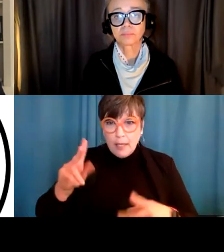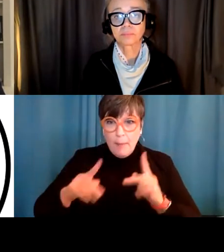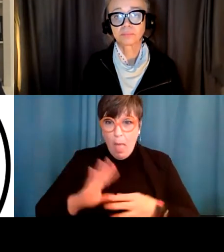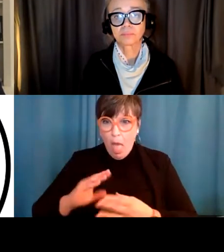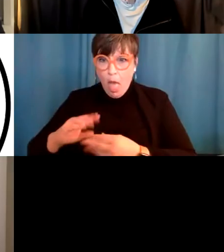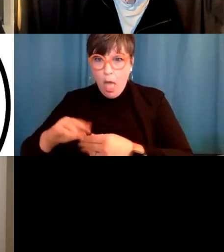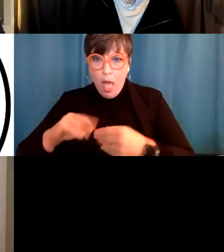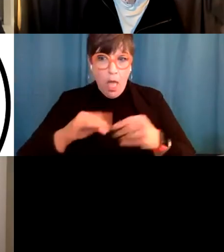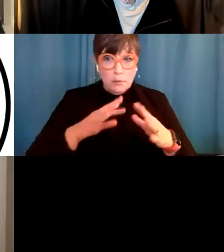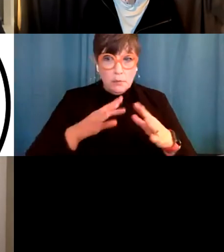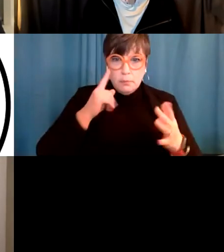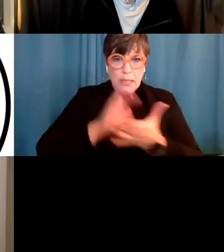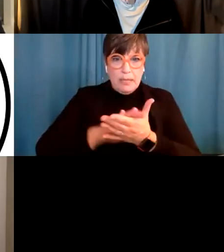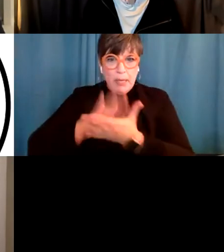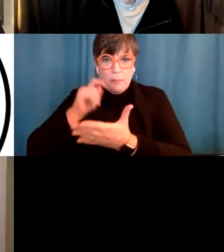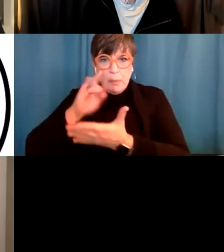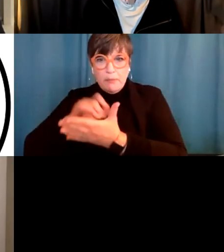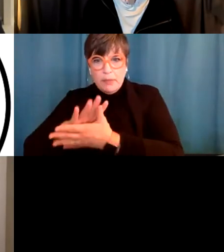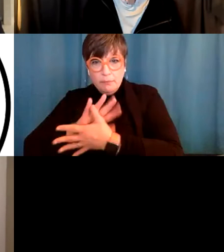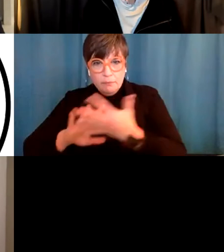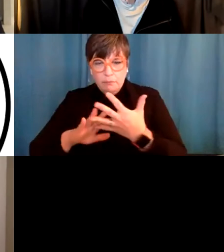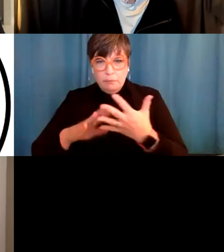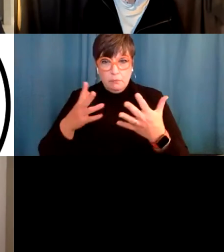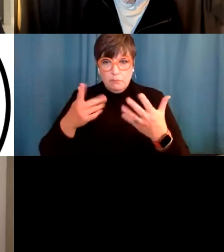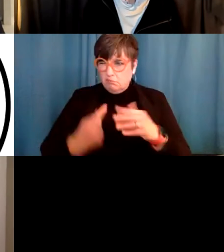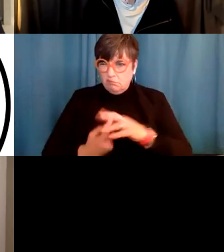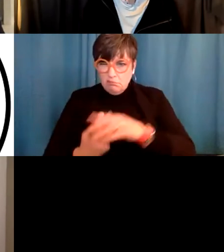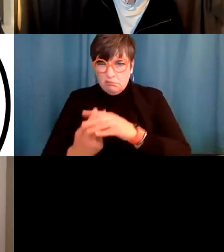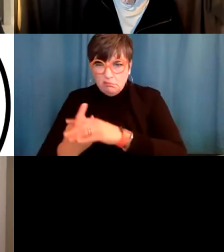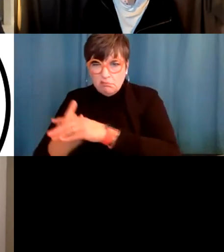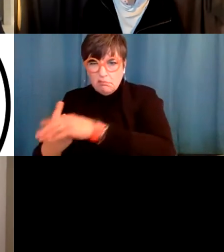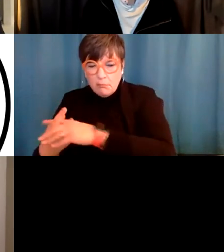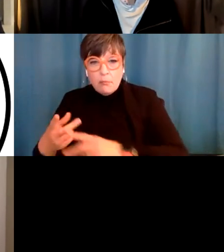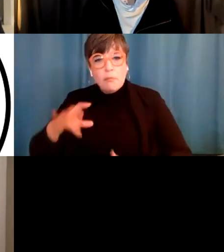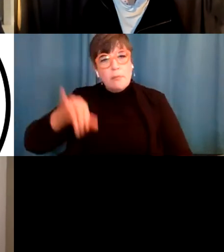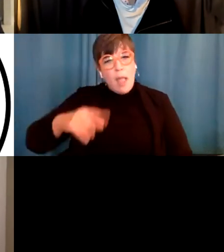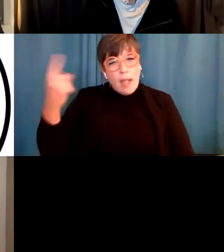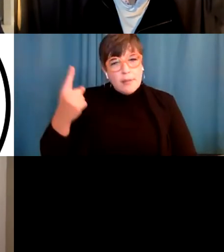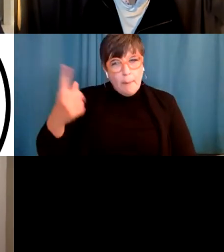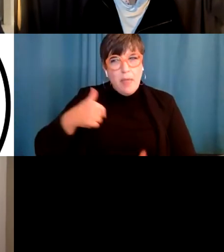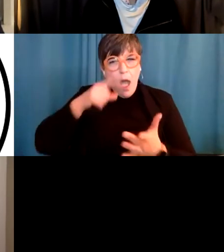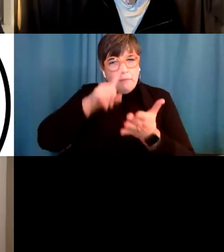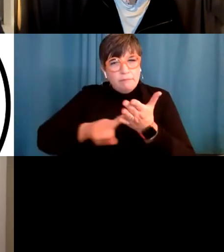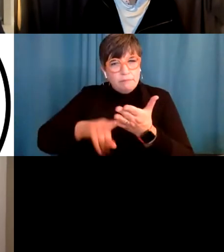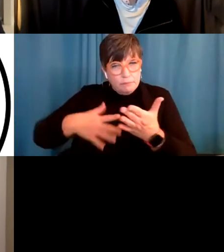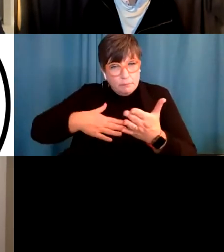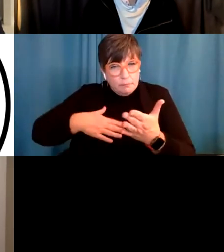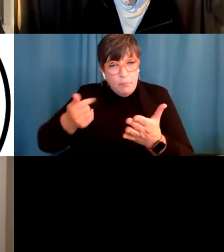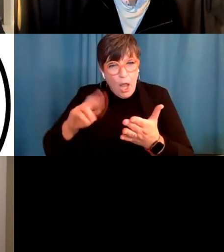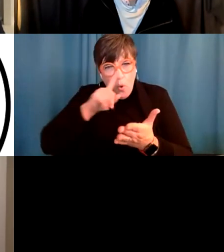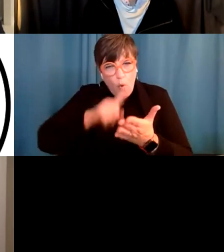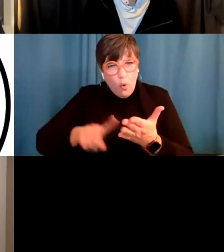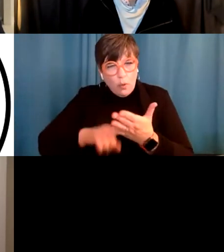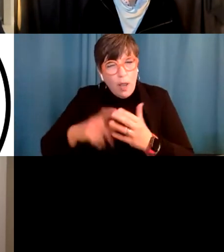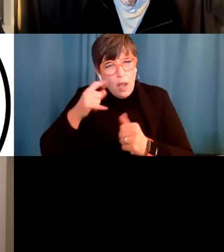really, have come out of the woodwork and into the mainstream. This is something that I've explored in my own research. And one of the